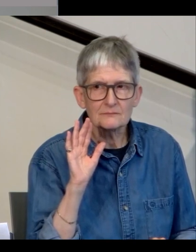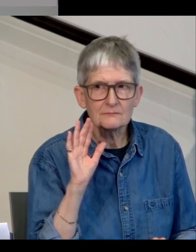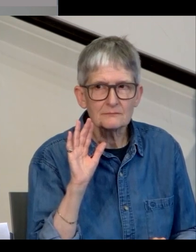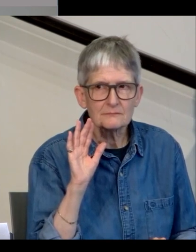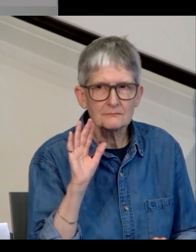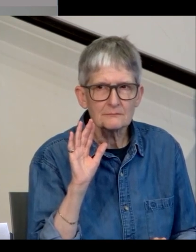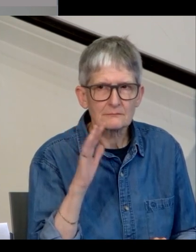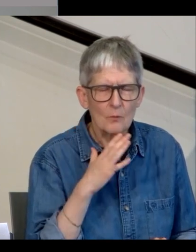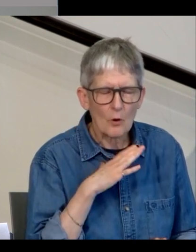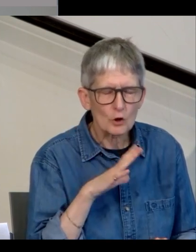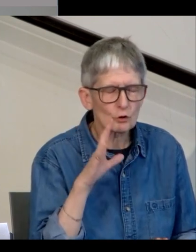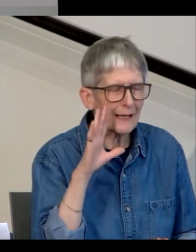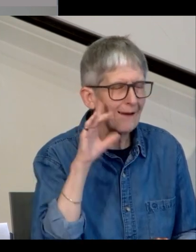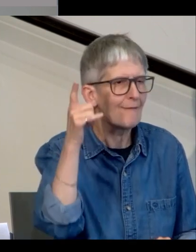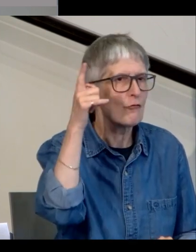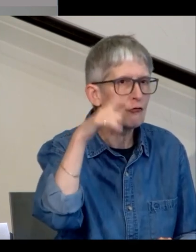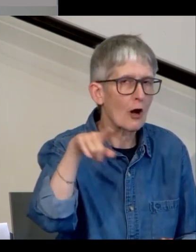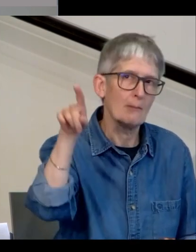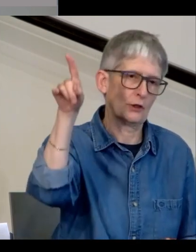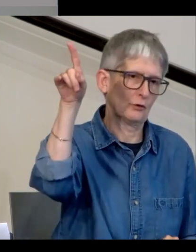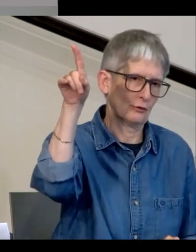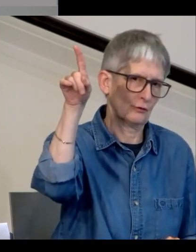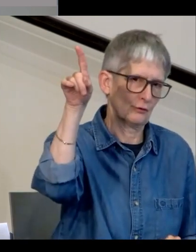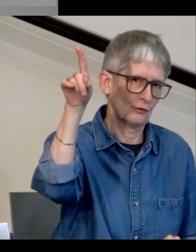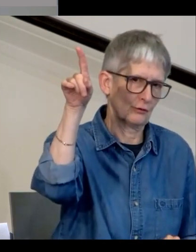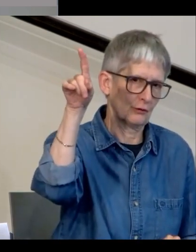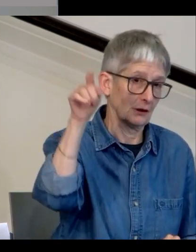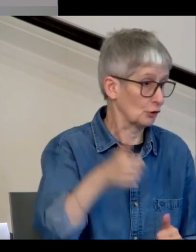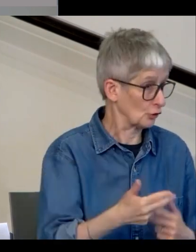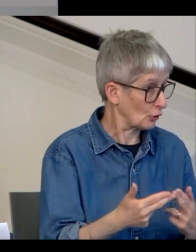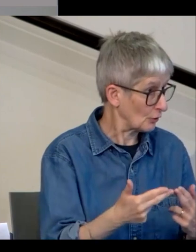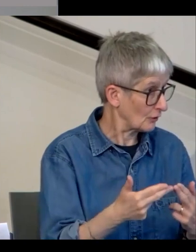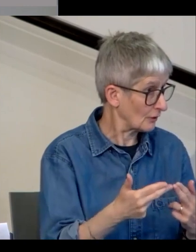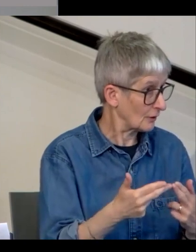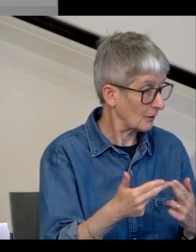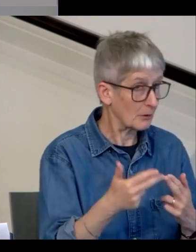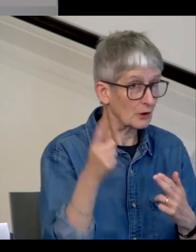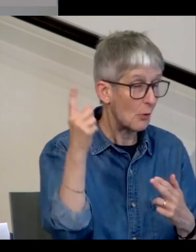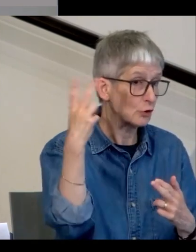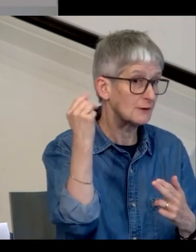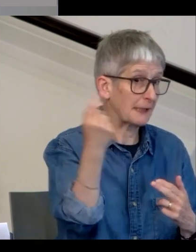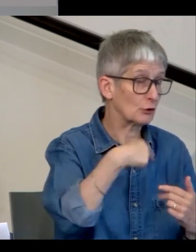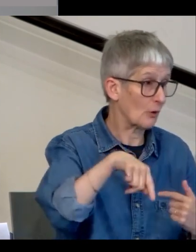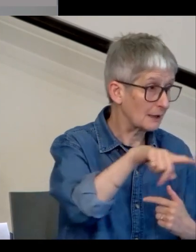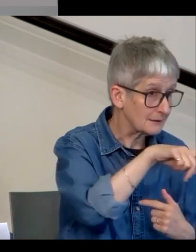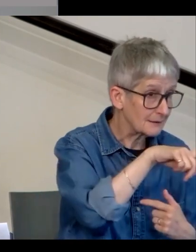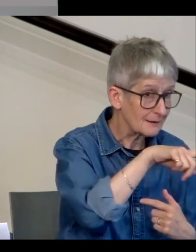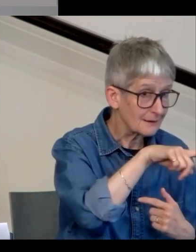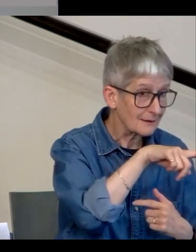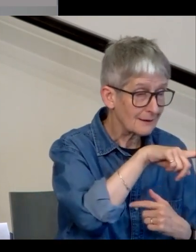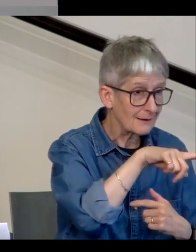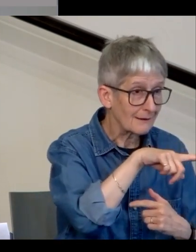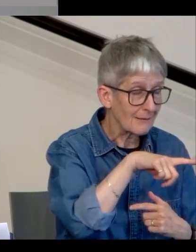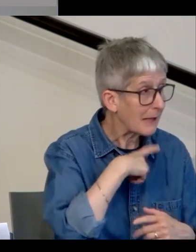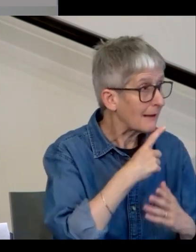We long to hear from you, Lord. And we know that's good news because you long to speak to us. And we're amazed each